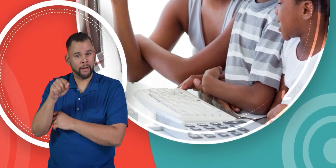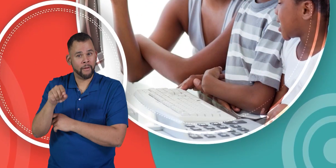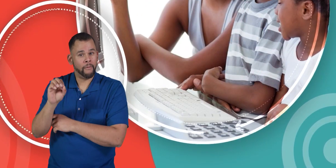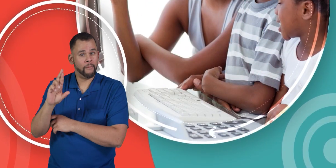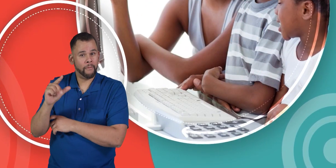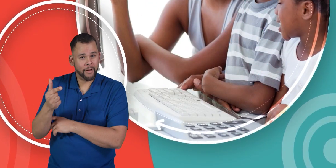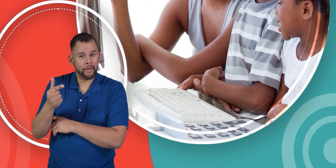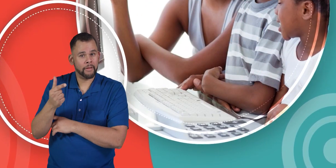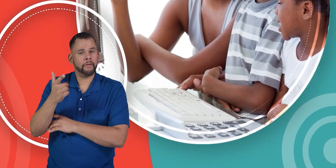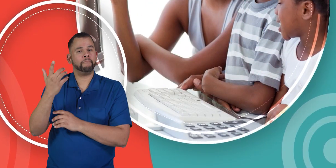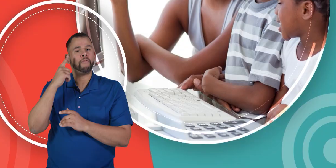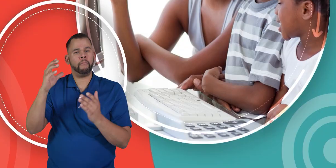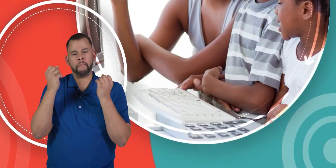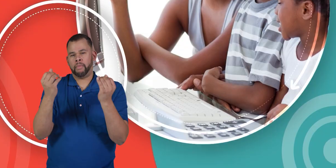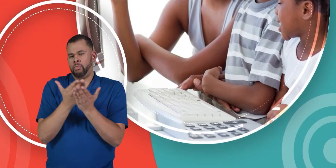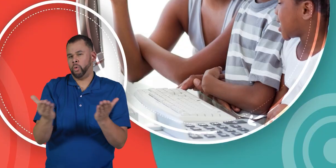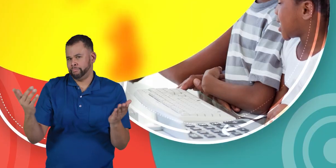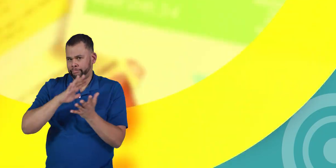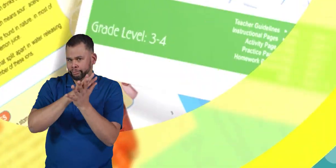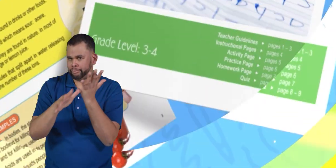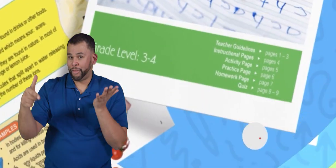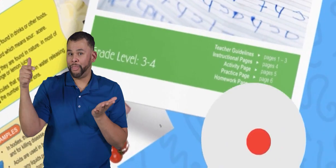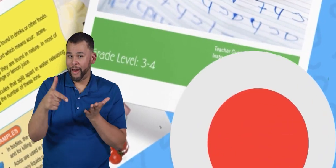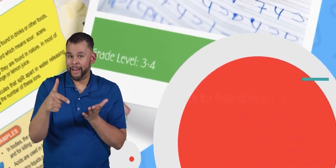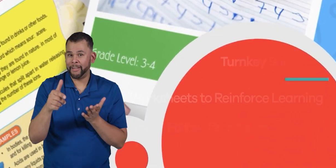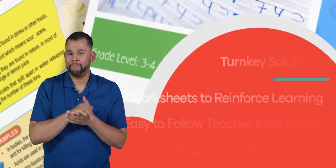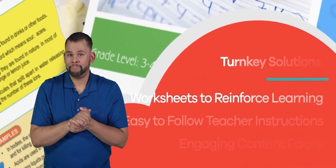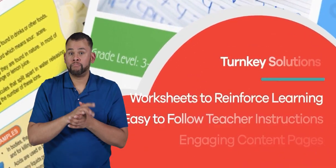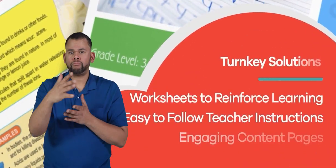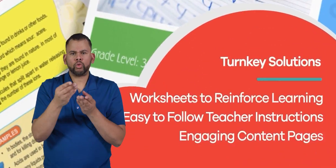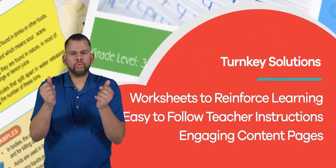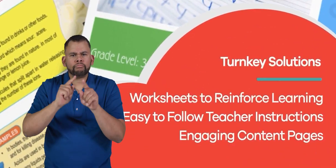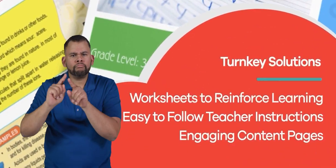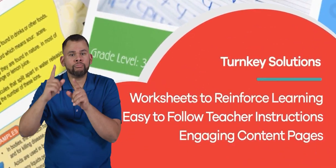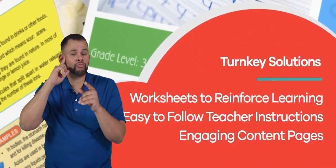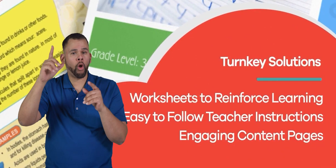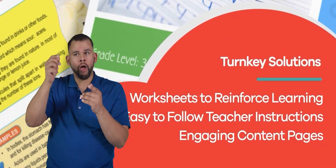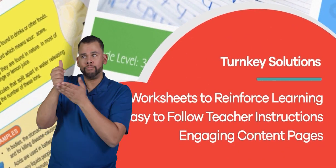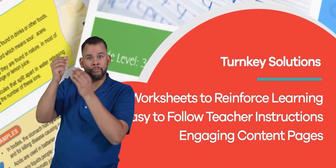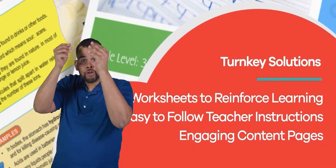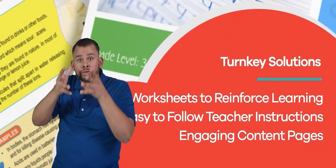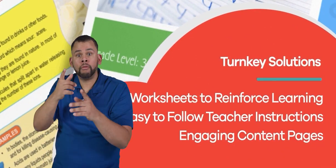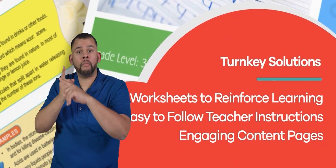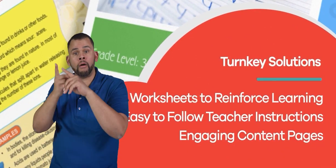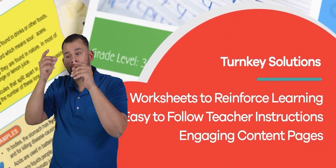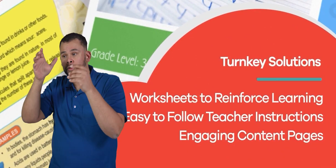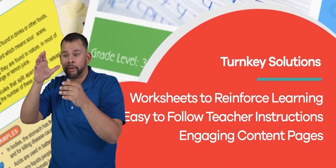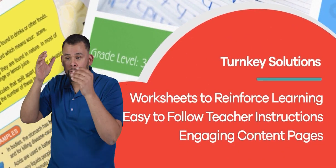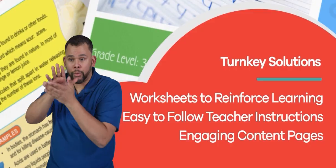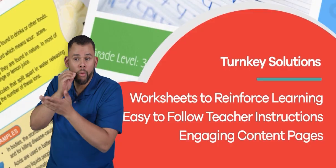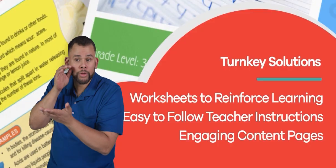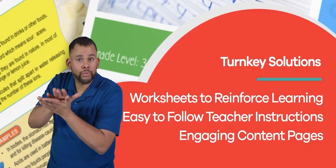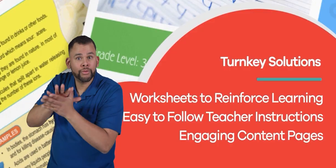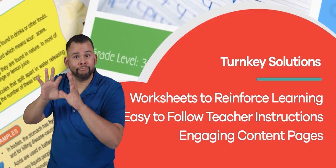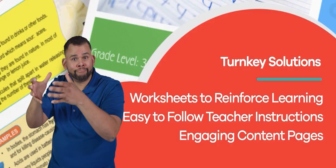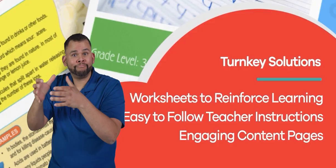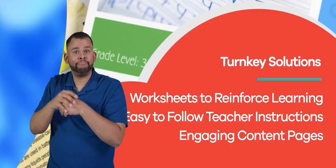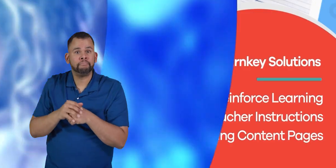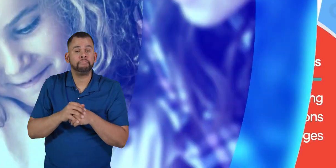for thousands of free resources and turnkey solutions for teachers and homeschoolers